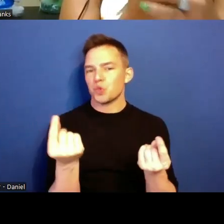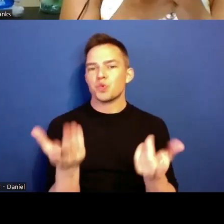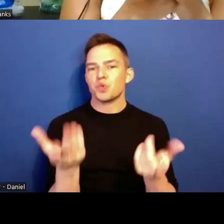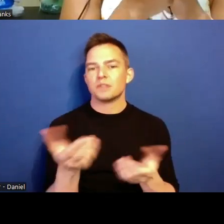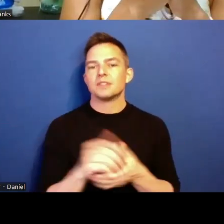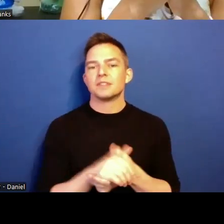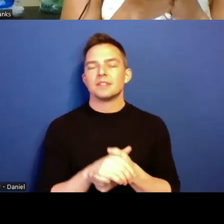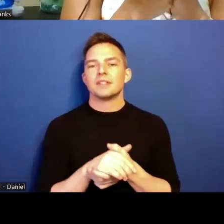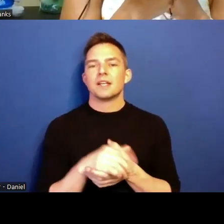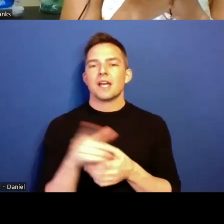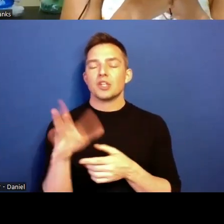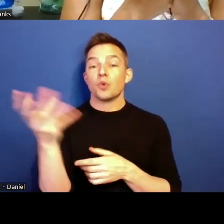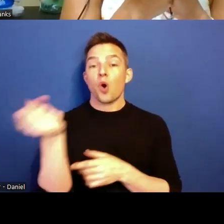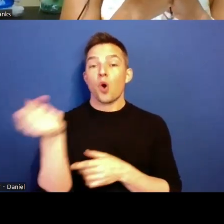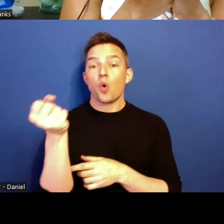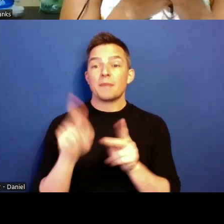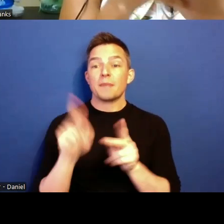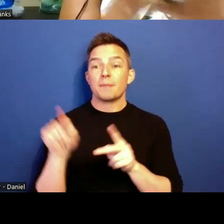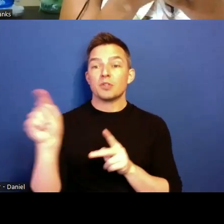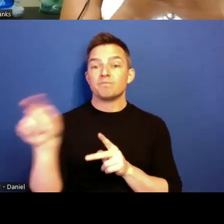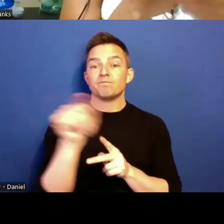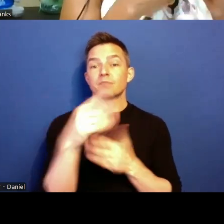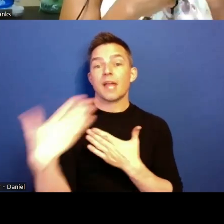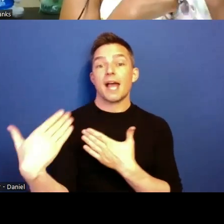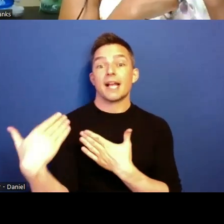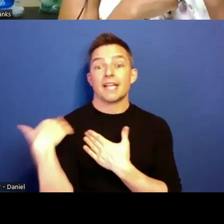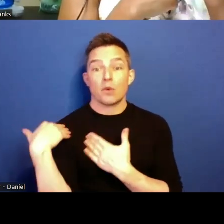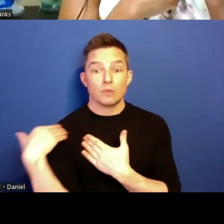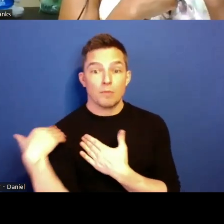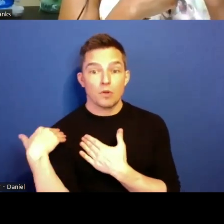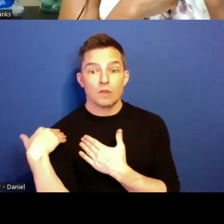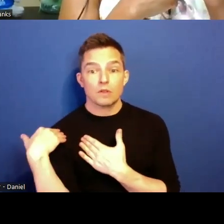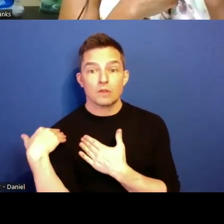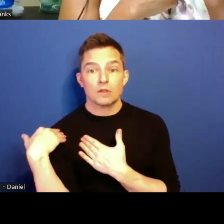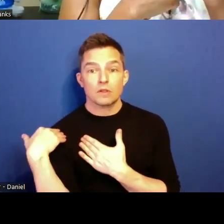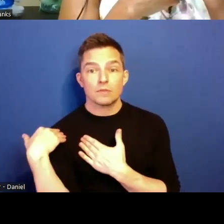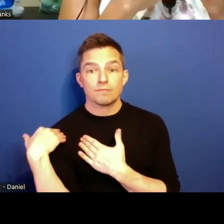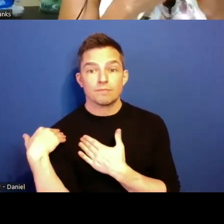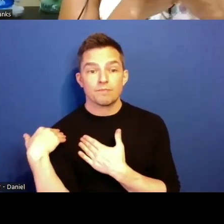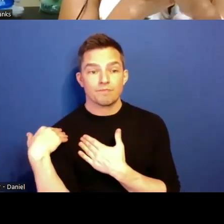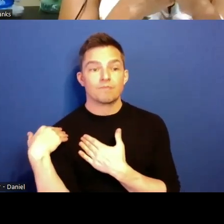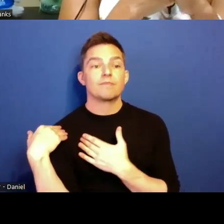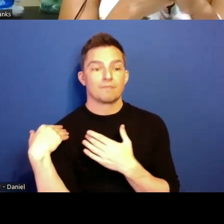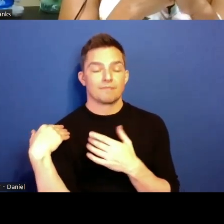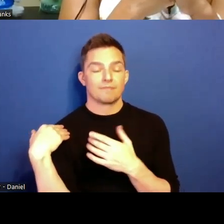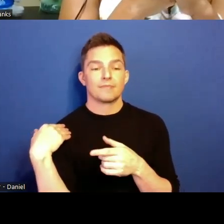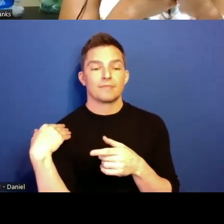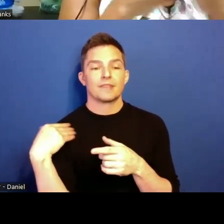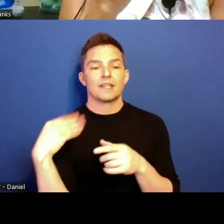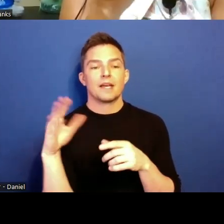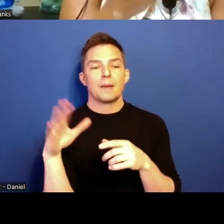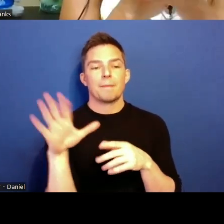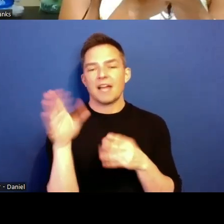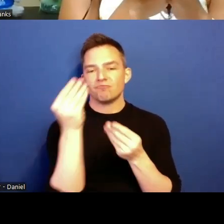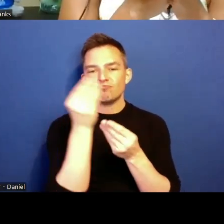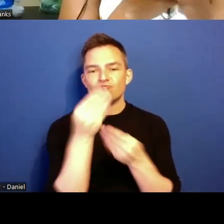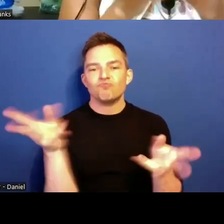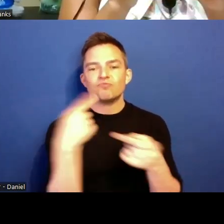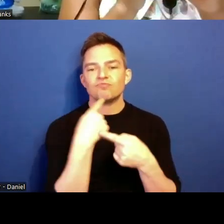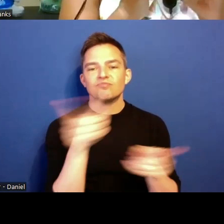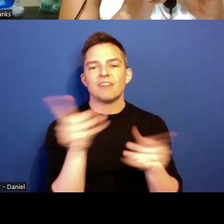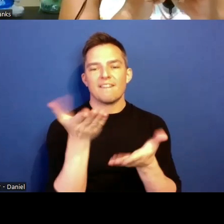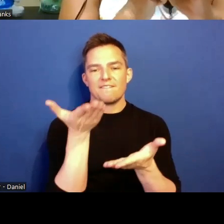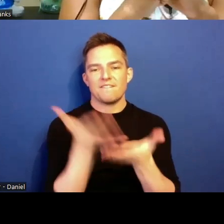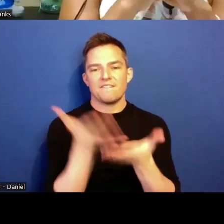you hold people accountable, stating the facts. By stating the facts. If you're in an IEP